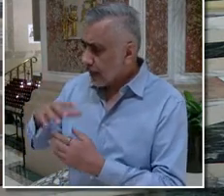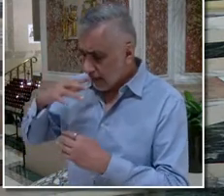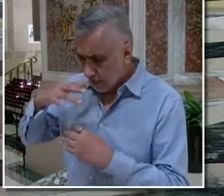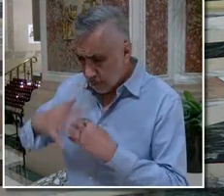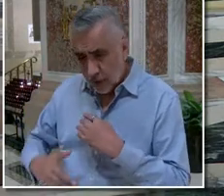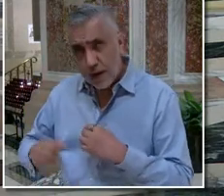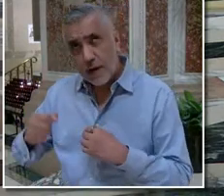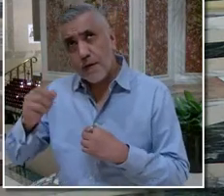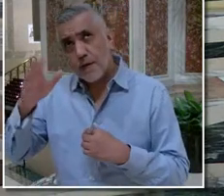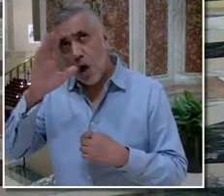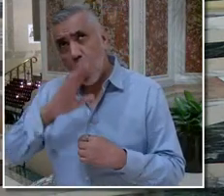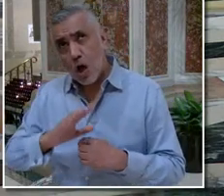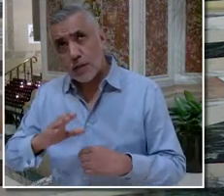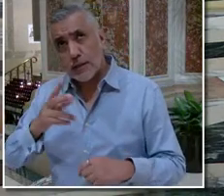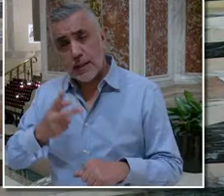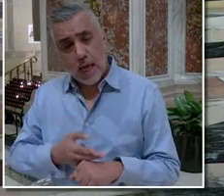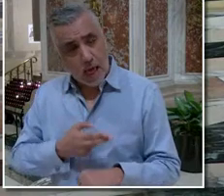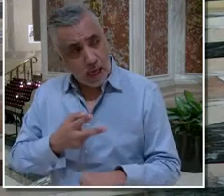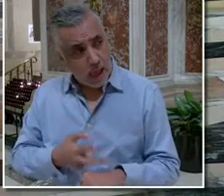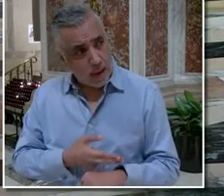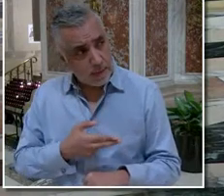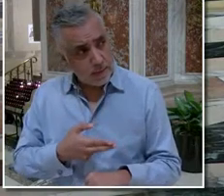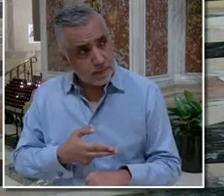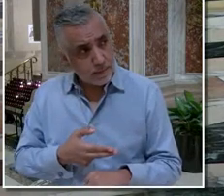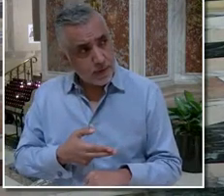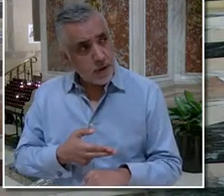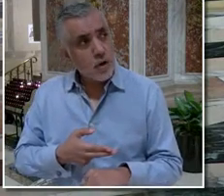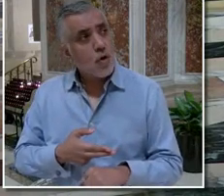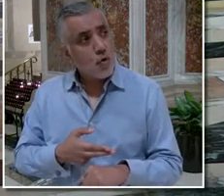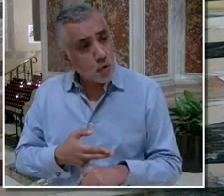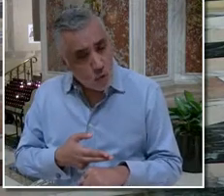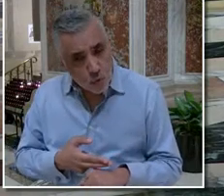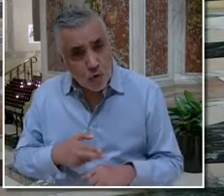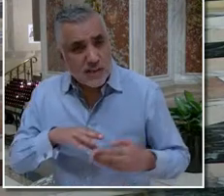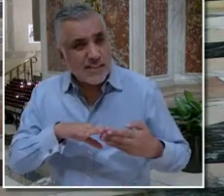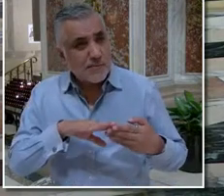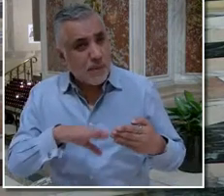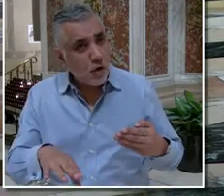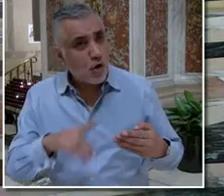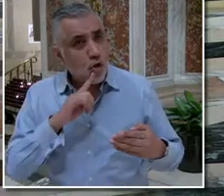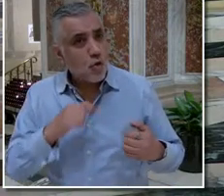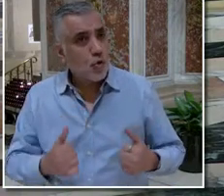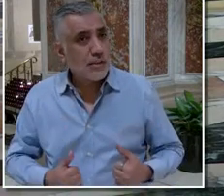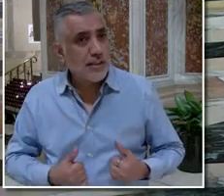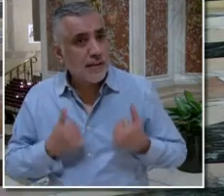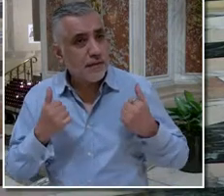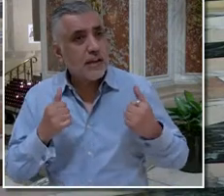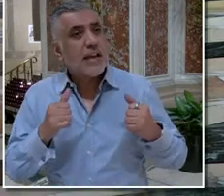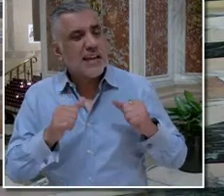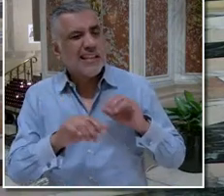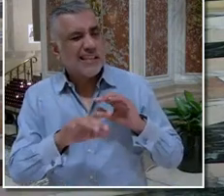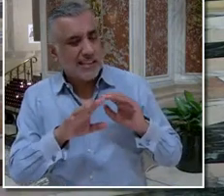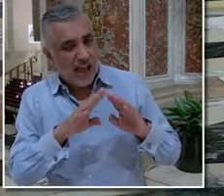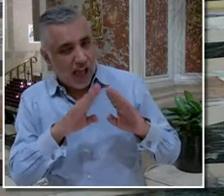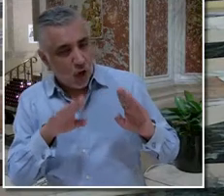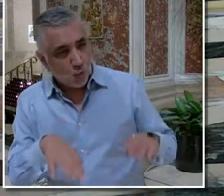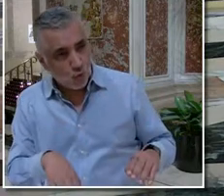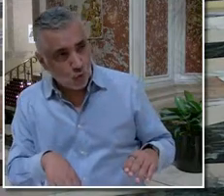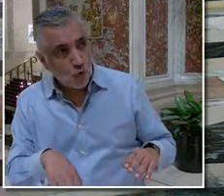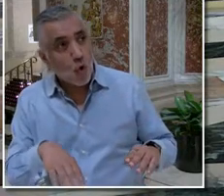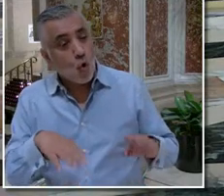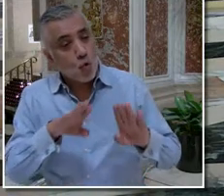of God's Lamb, who not only spares those living in the designated households